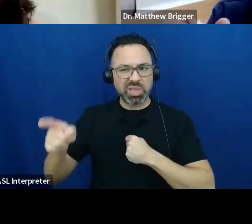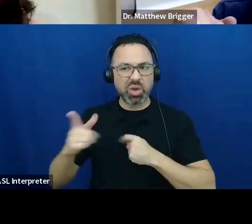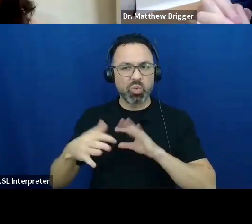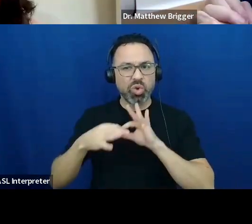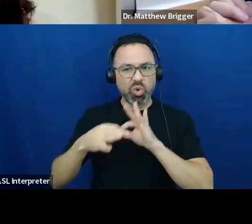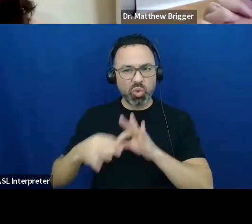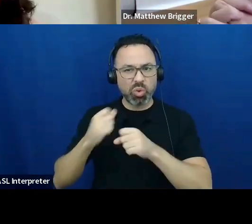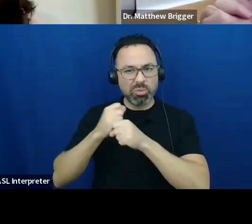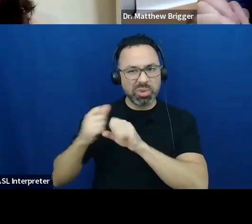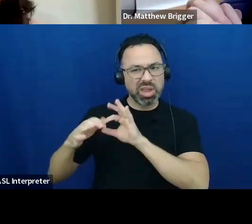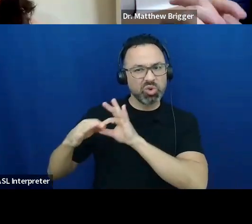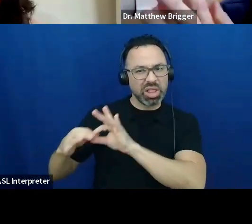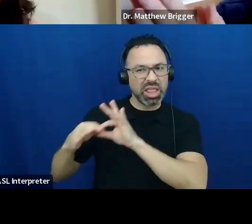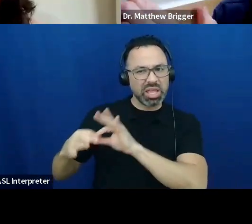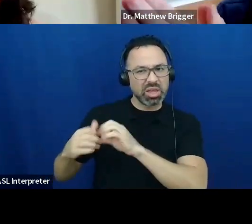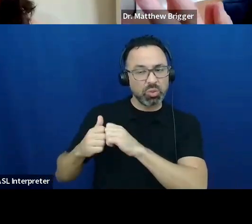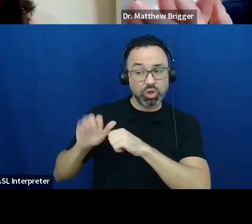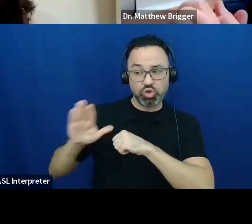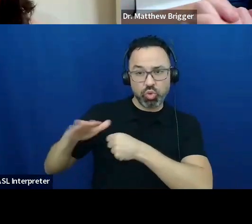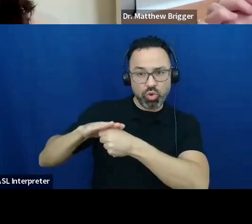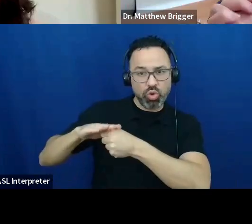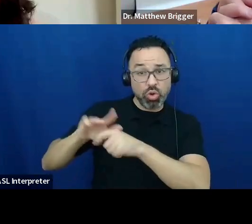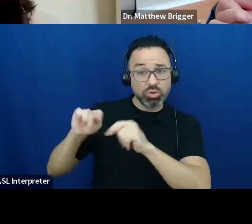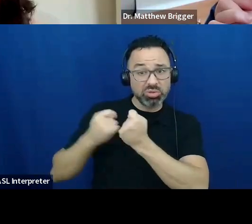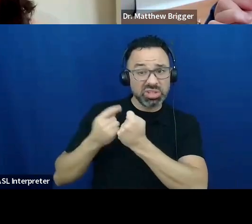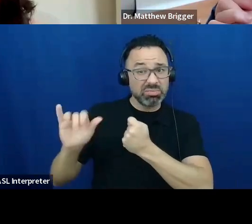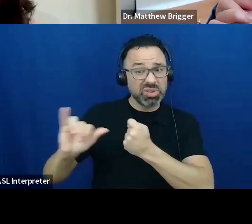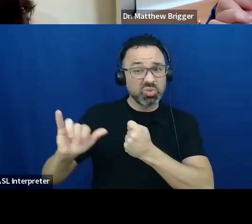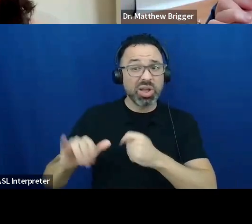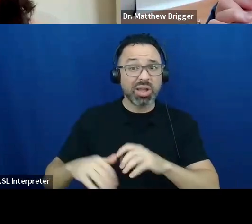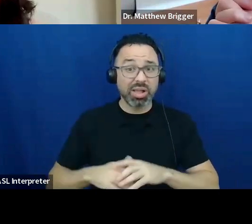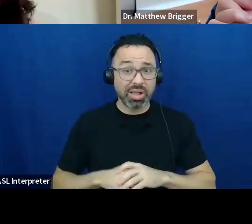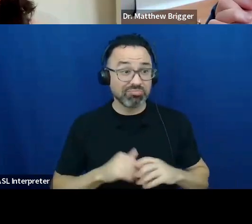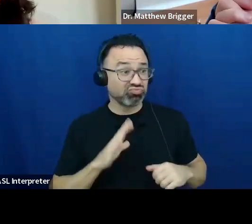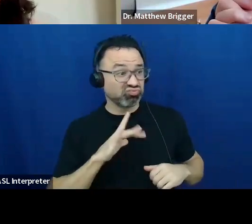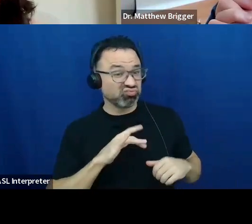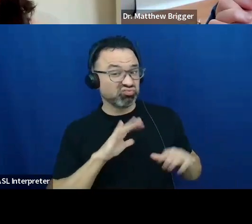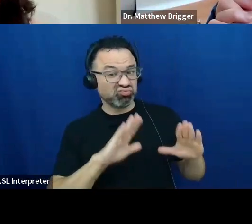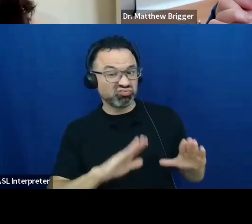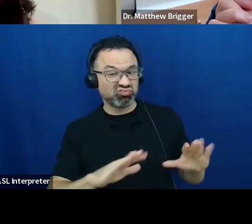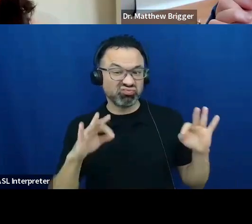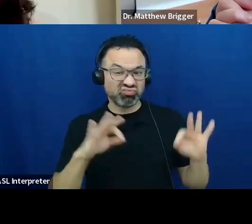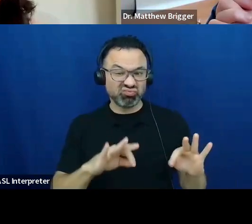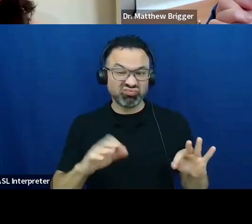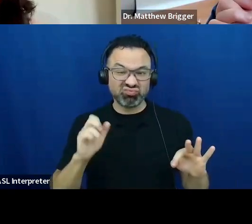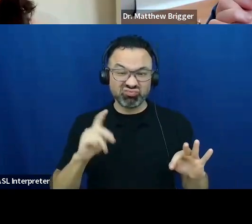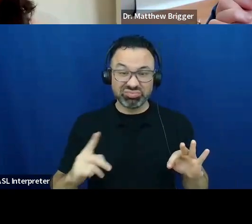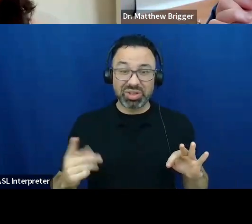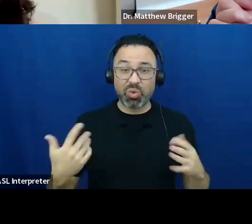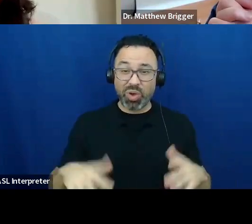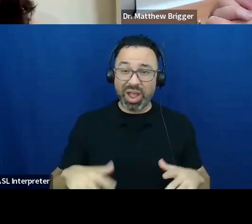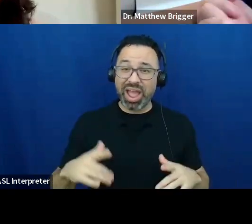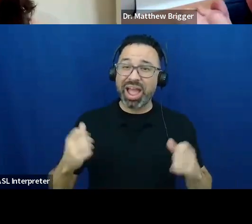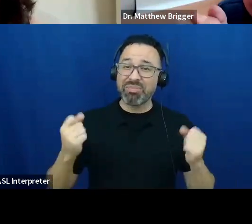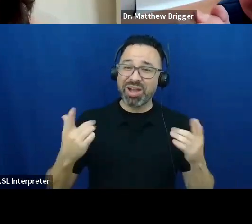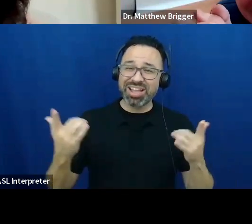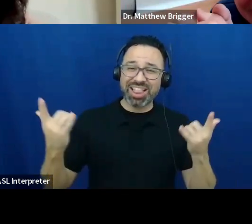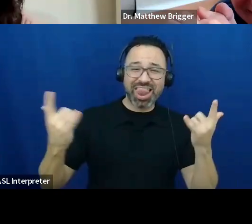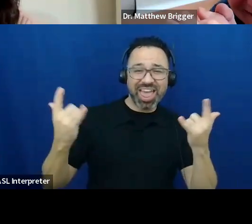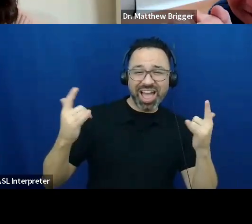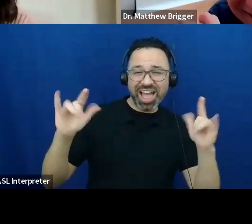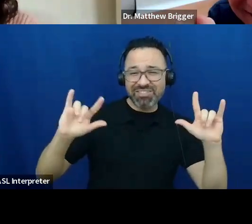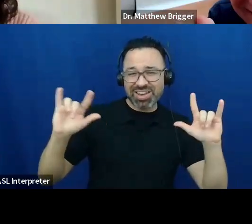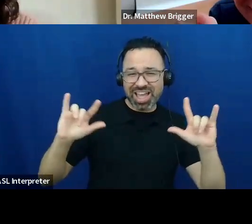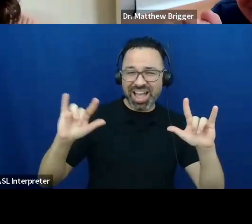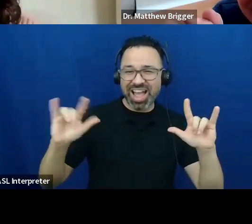relationship with your team as well. Awesome. That's perfect. We're getting a lot of love in our chat